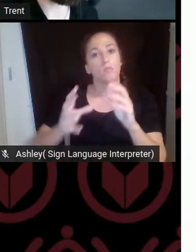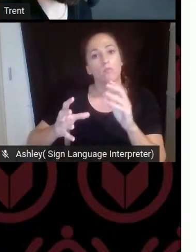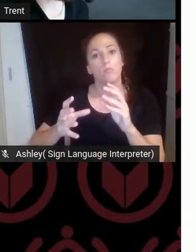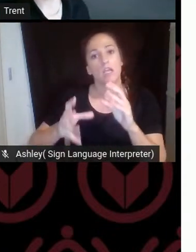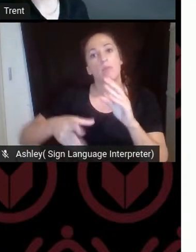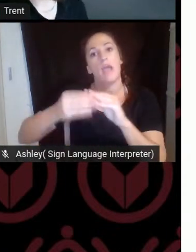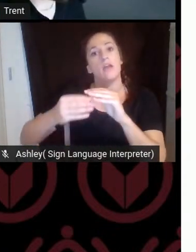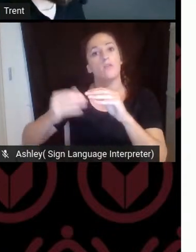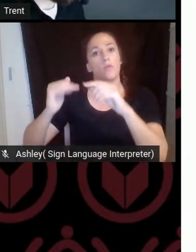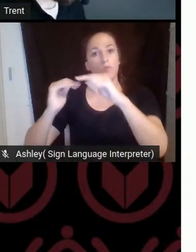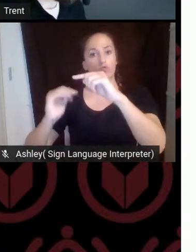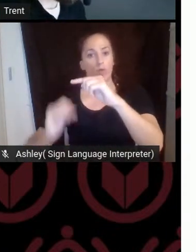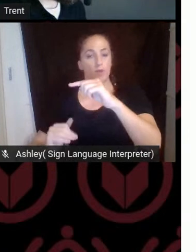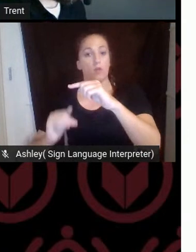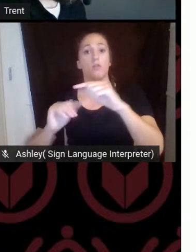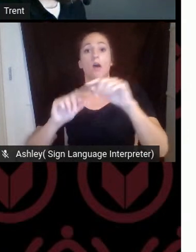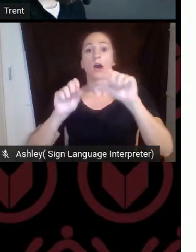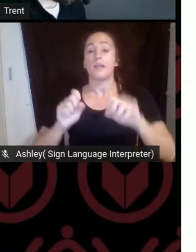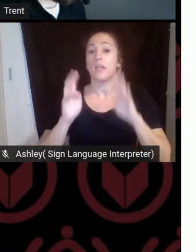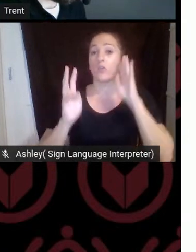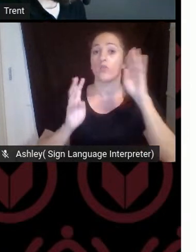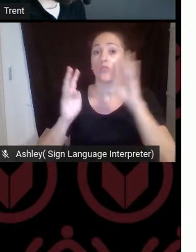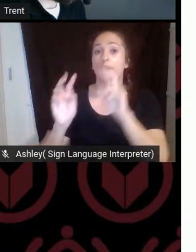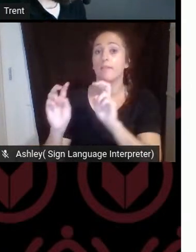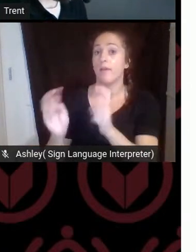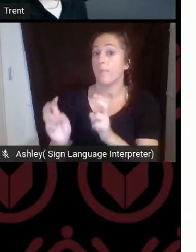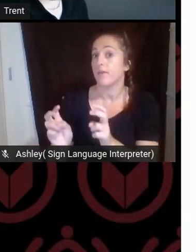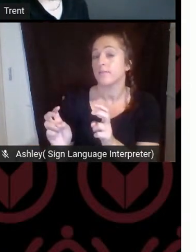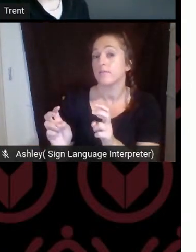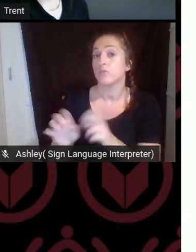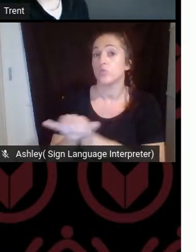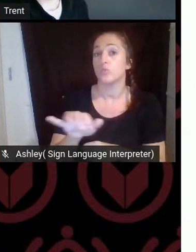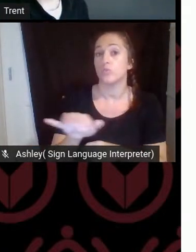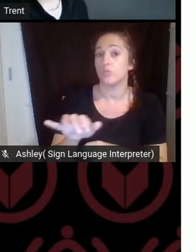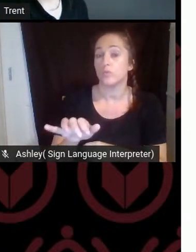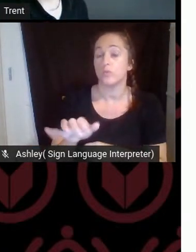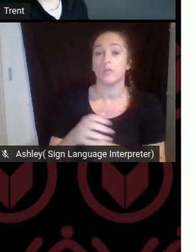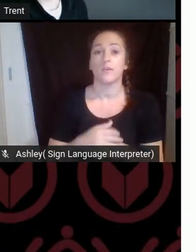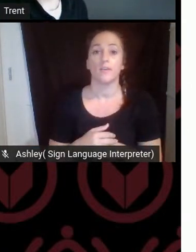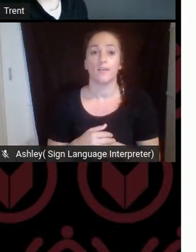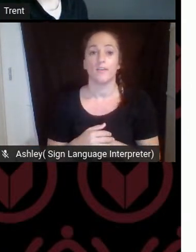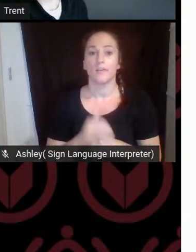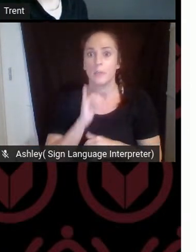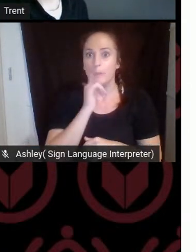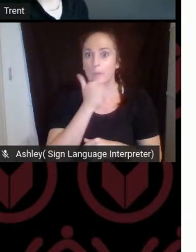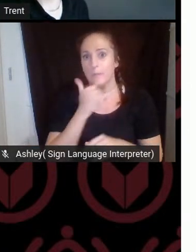dropdown. I can also create topics and say Venn